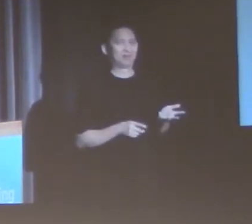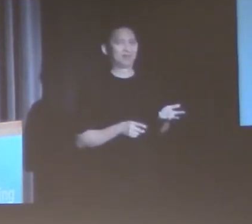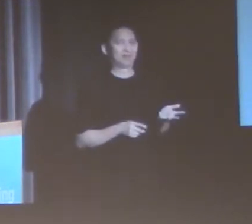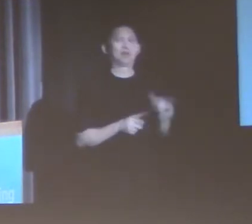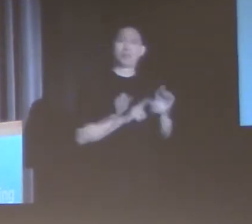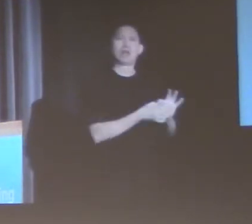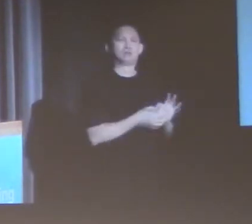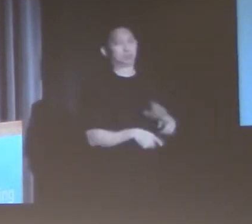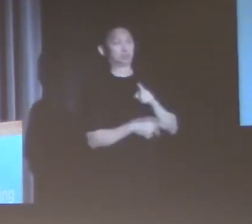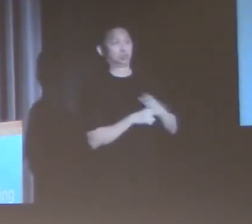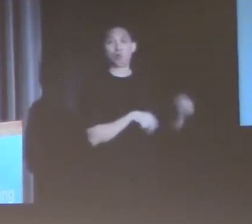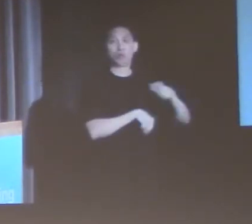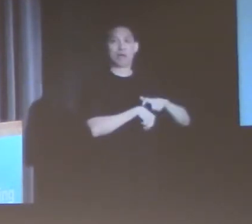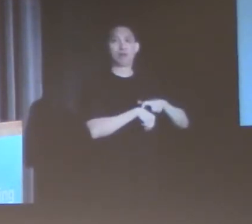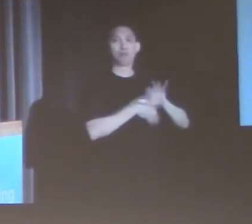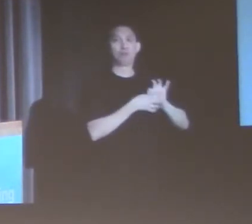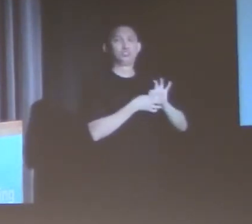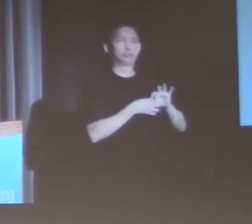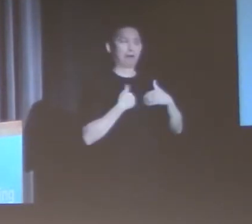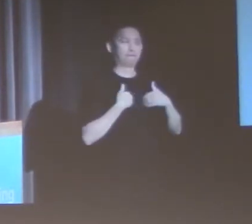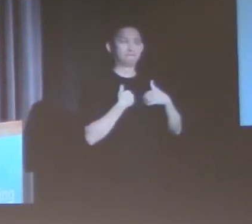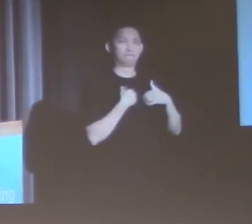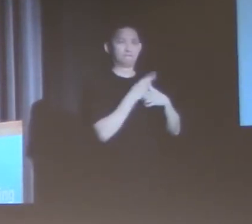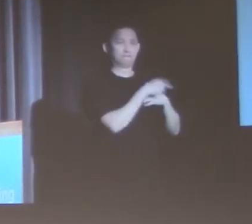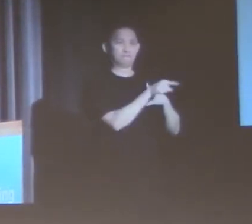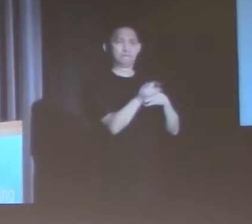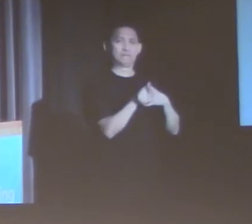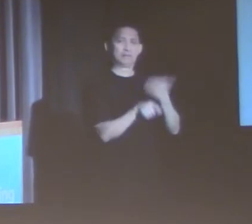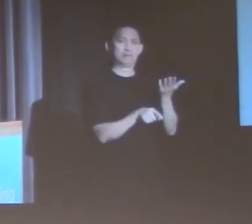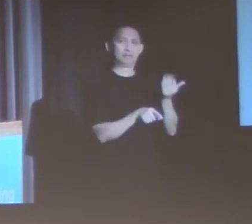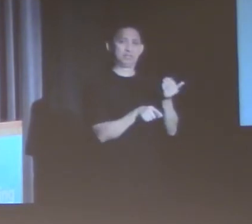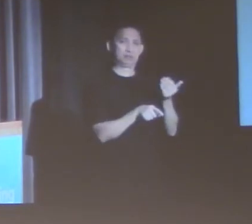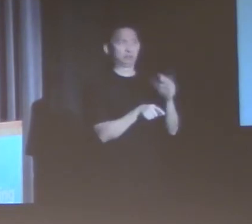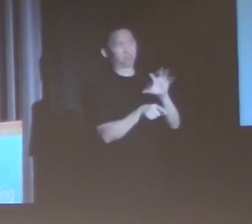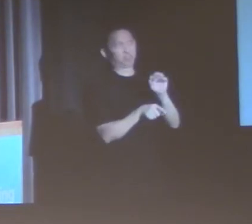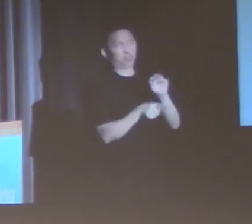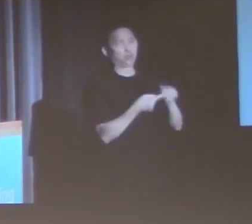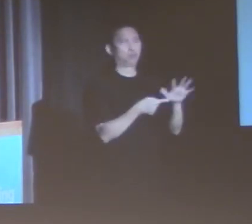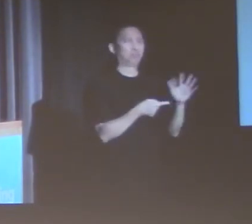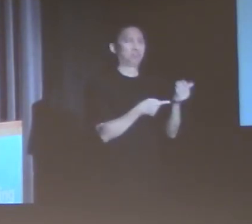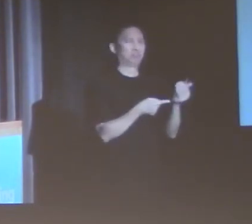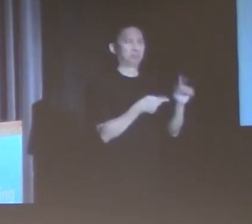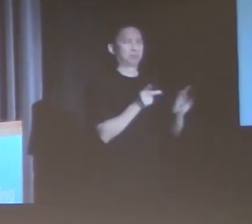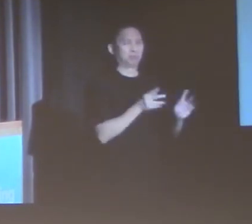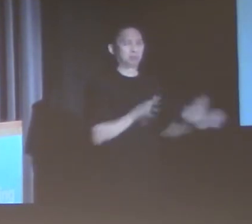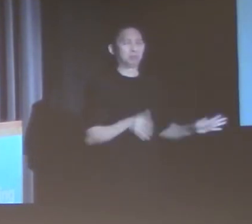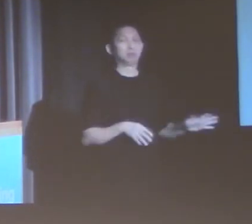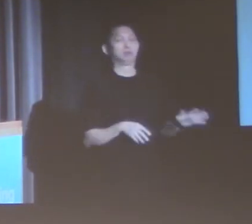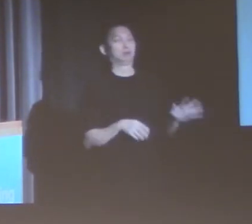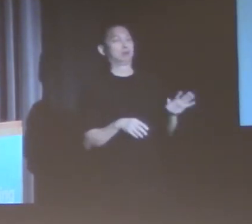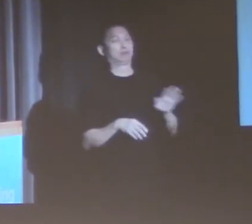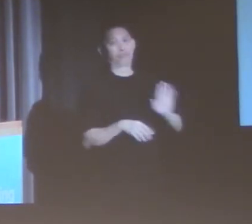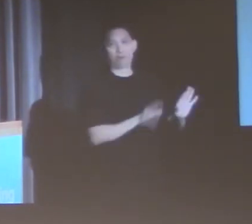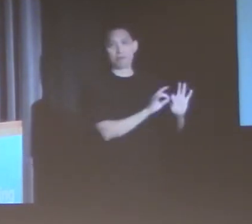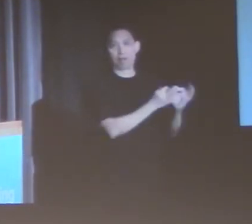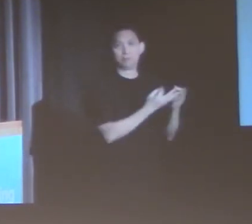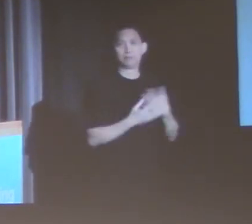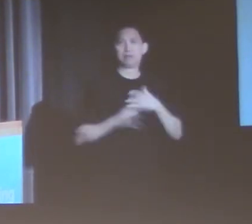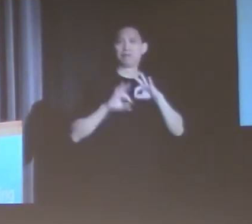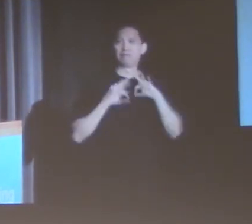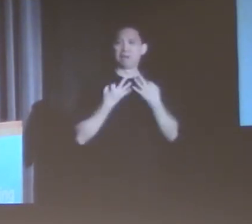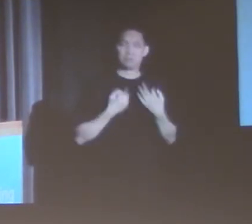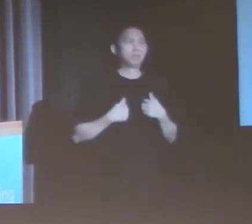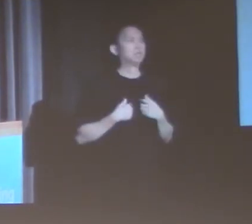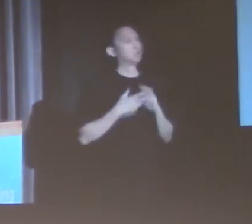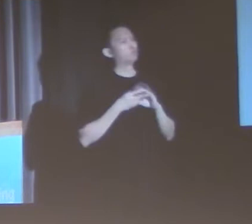short-term relationship, when I was, for example, talking about their family or my family, or how like we see